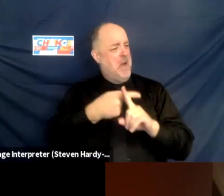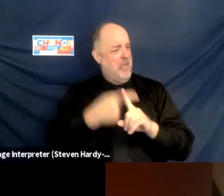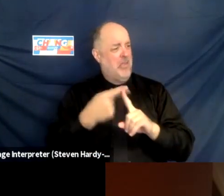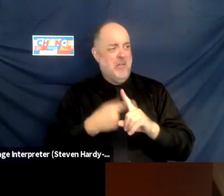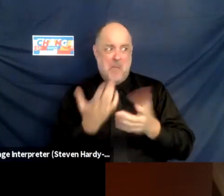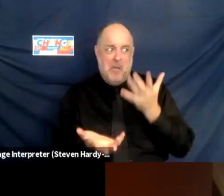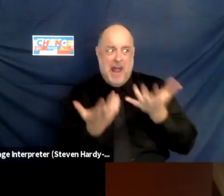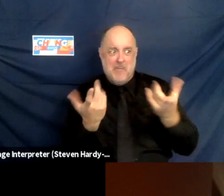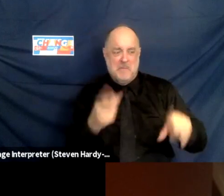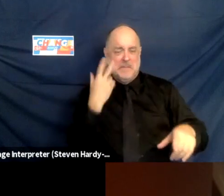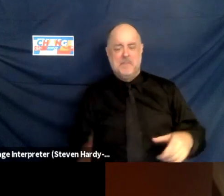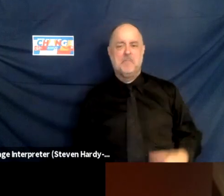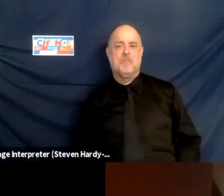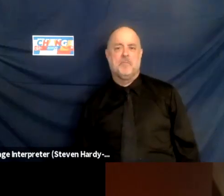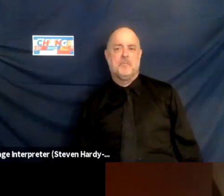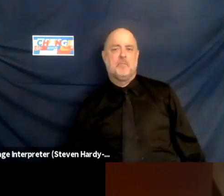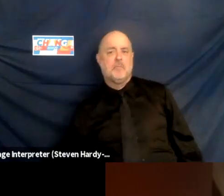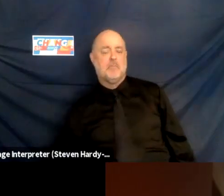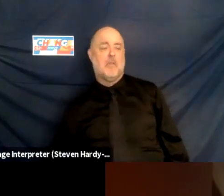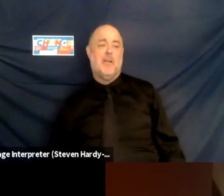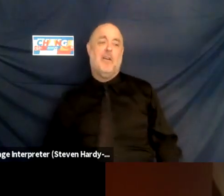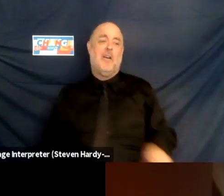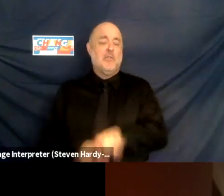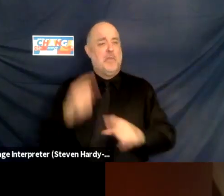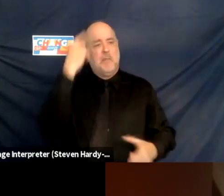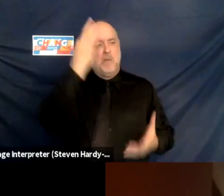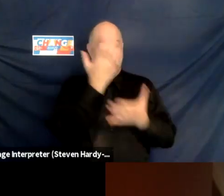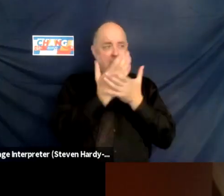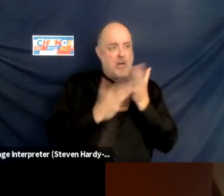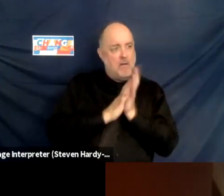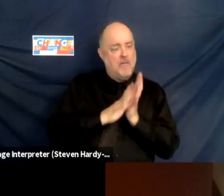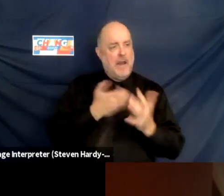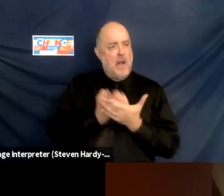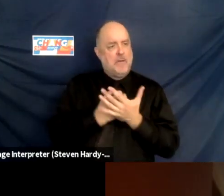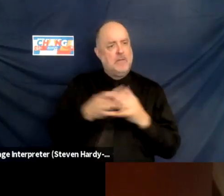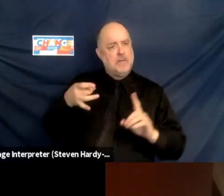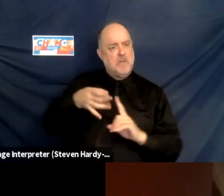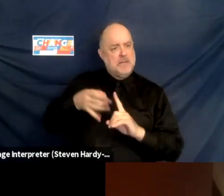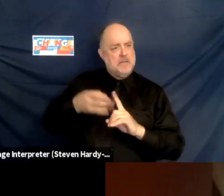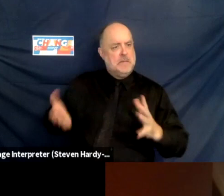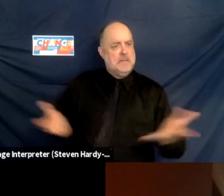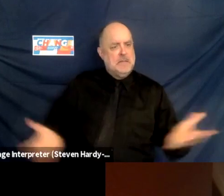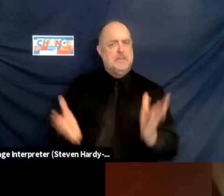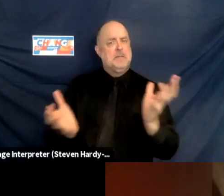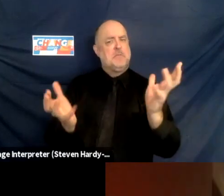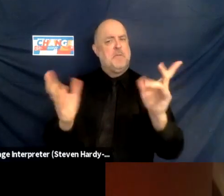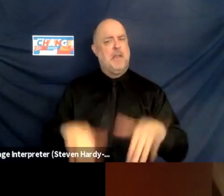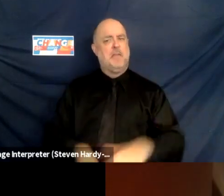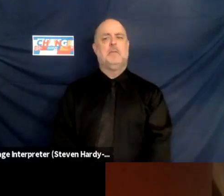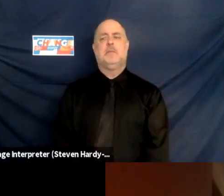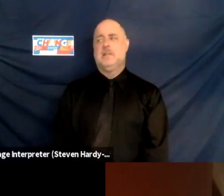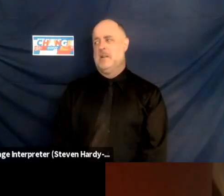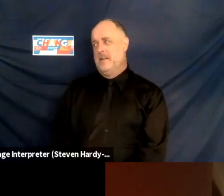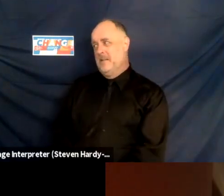that. The other piece is in terms of stimulus. And so right now, Congress has